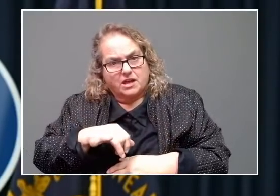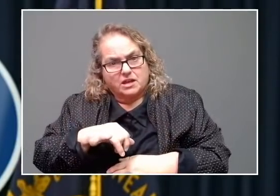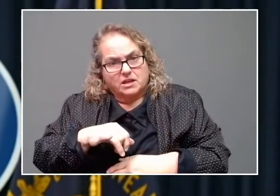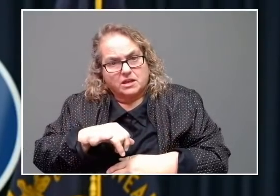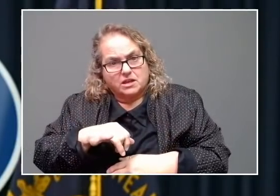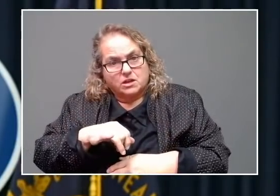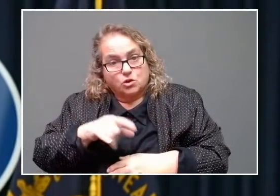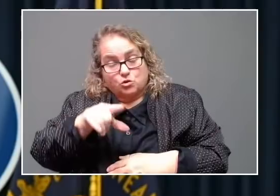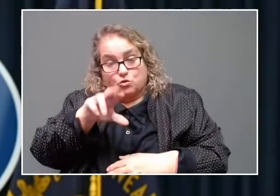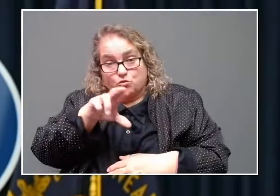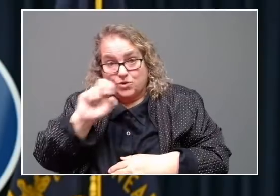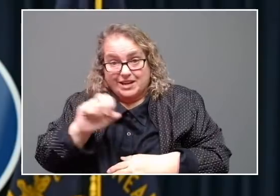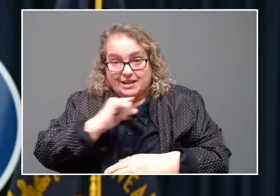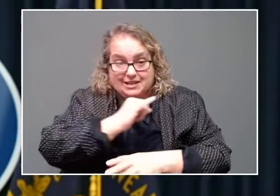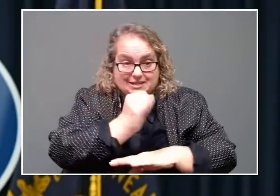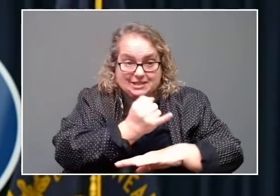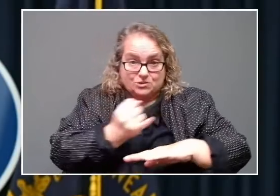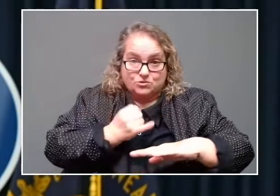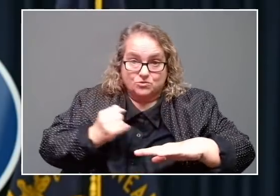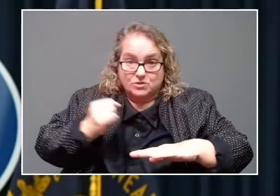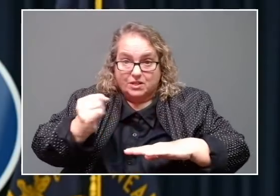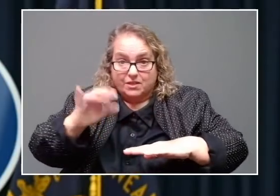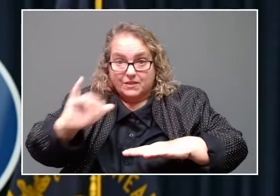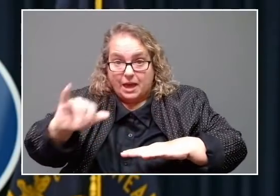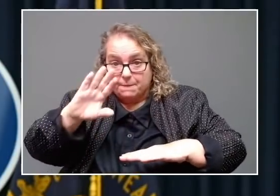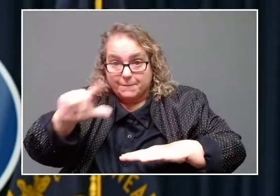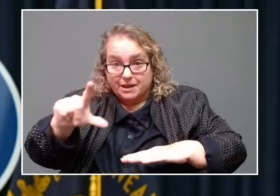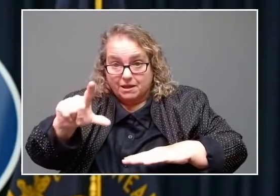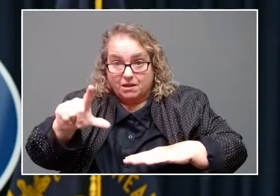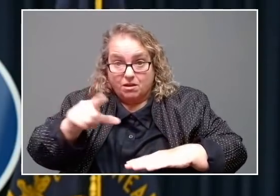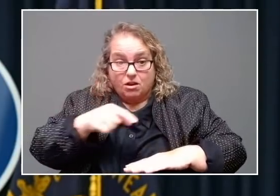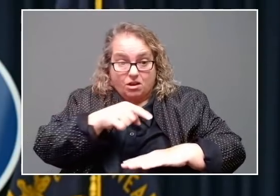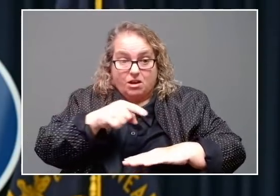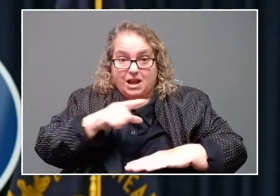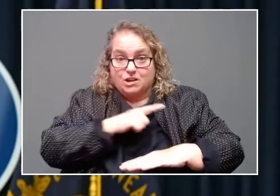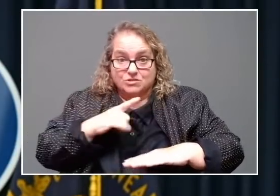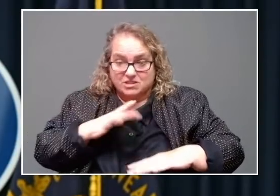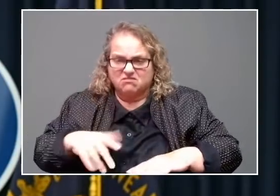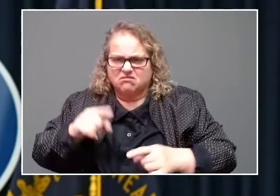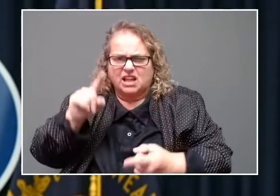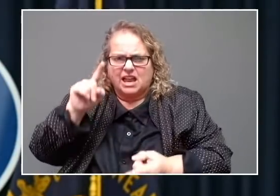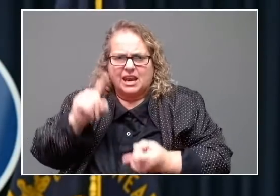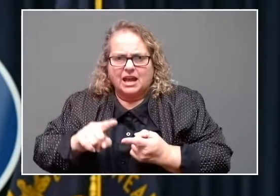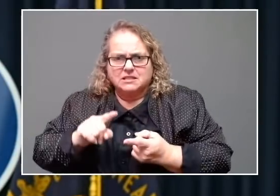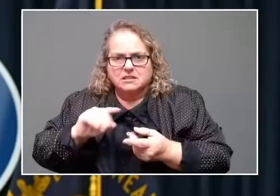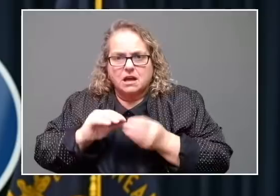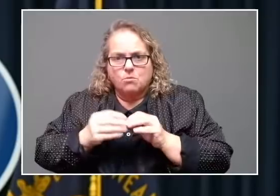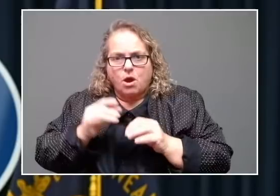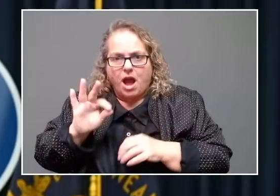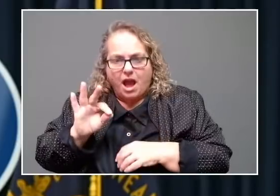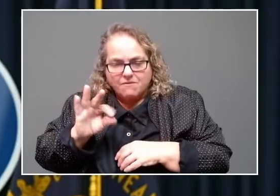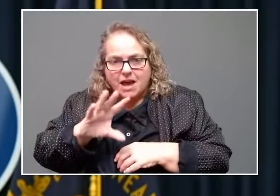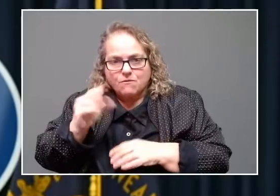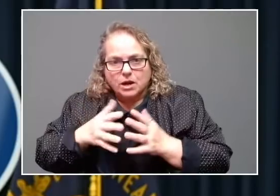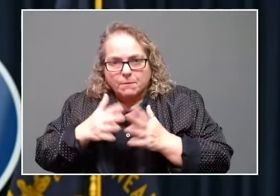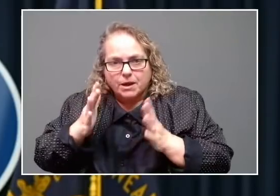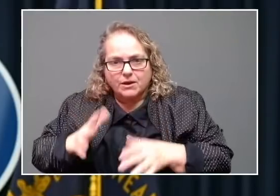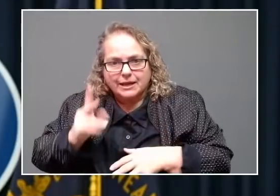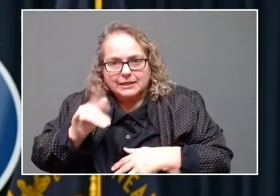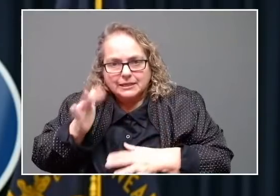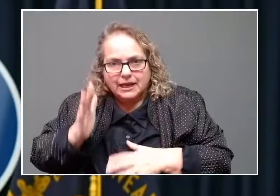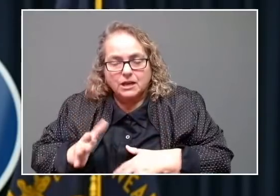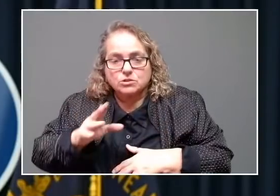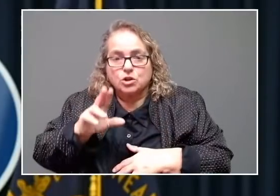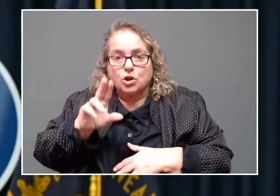redistricting bill lessens the voice, especially of African-American Kentuckians. The Louisville Urban League has serious